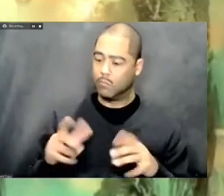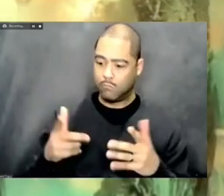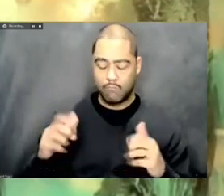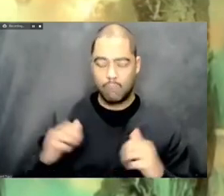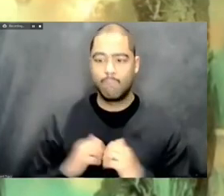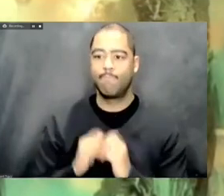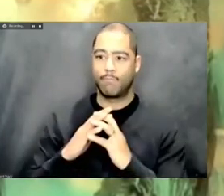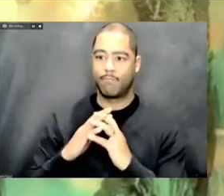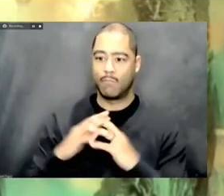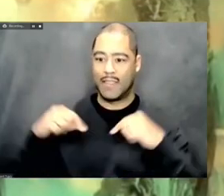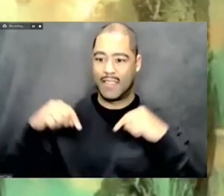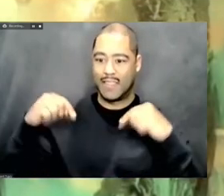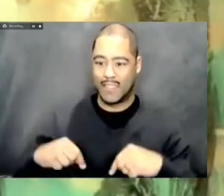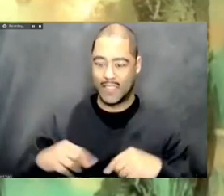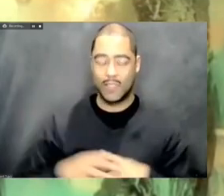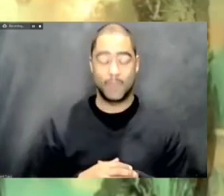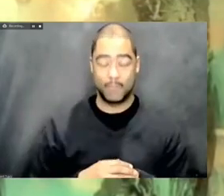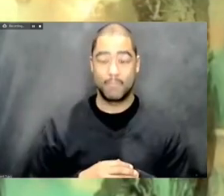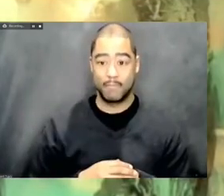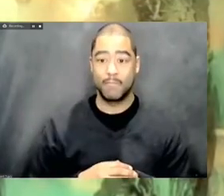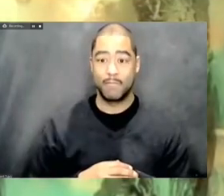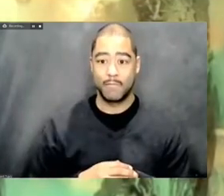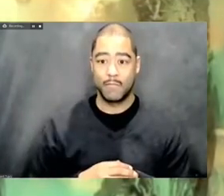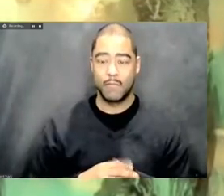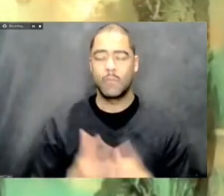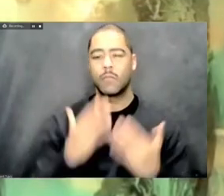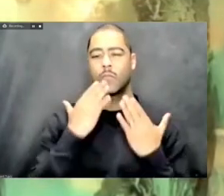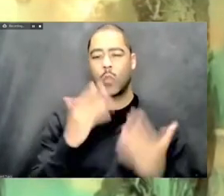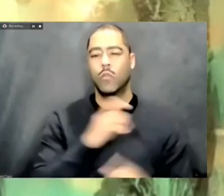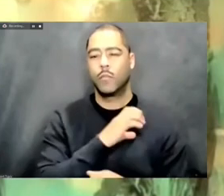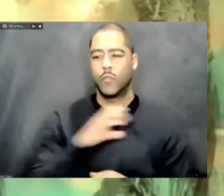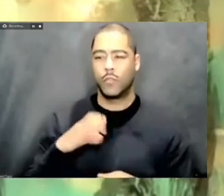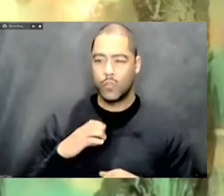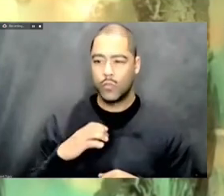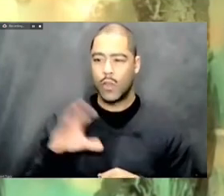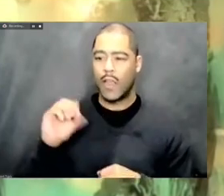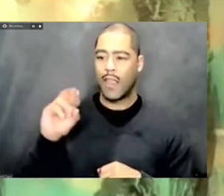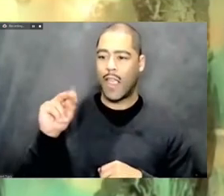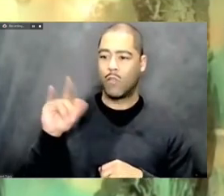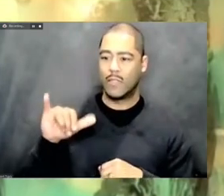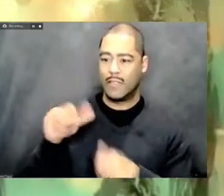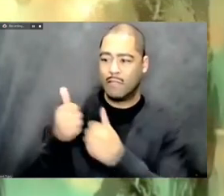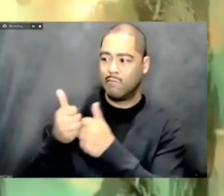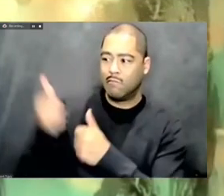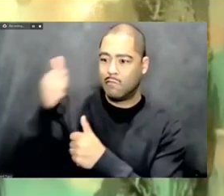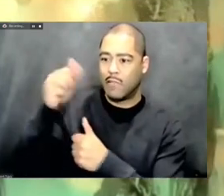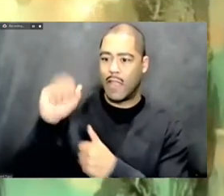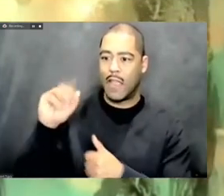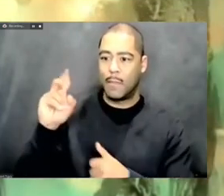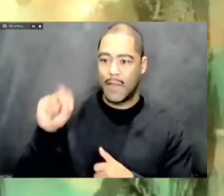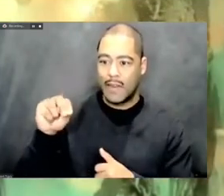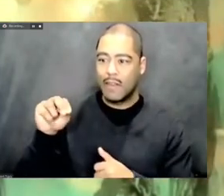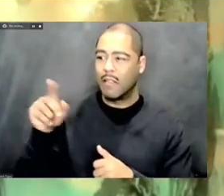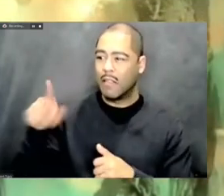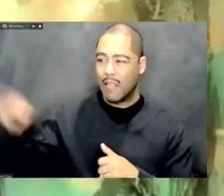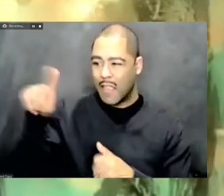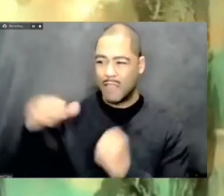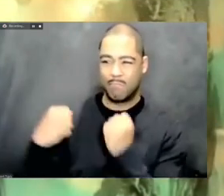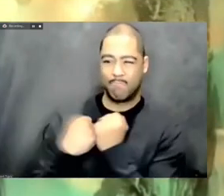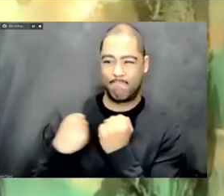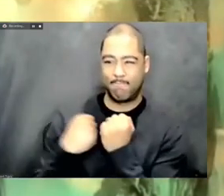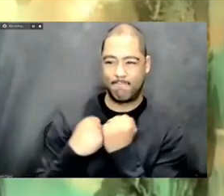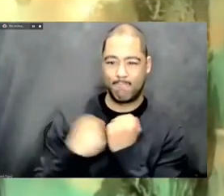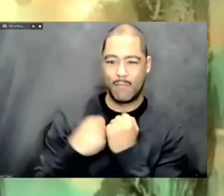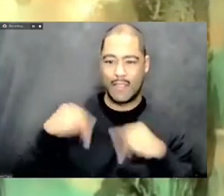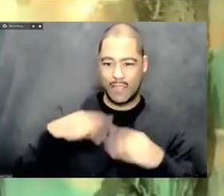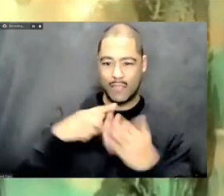send so much thanks to the commissioners and the county administrator's office for their enthusiastic support for this program. And thank you,